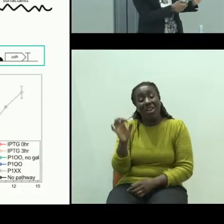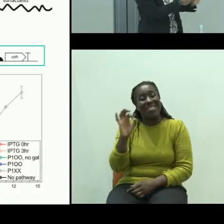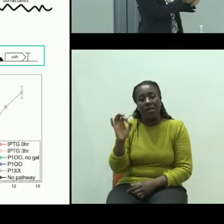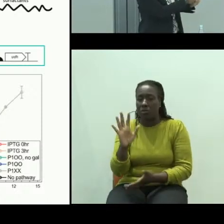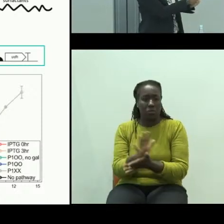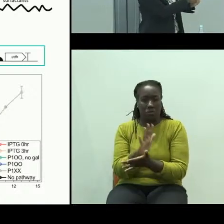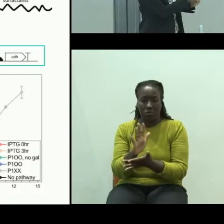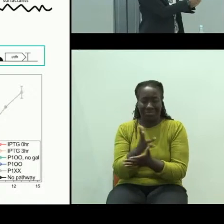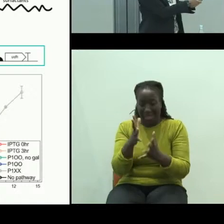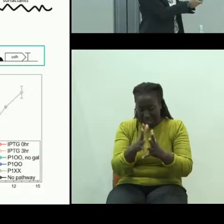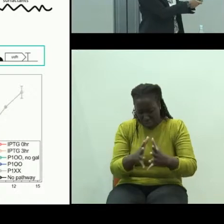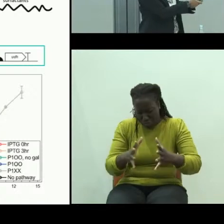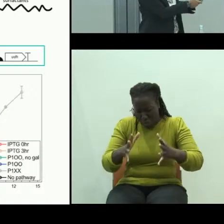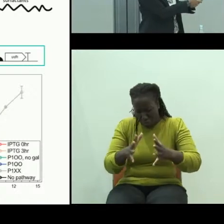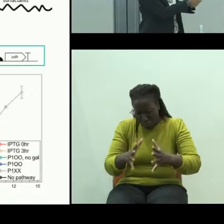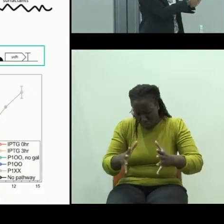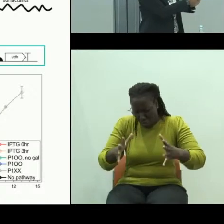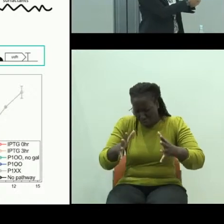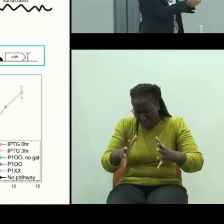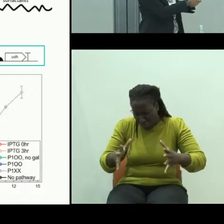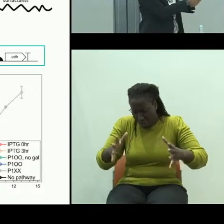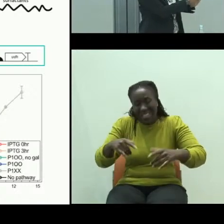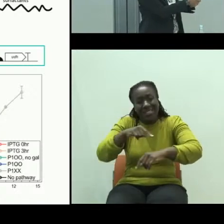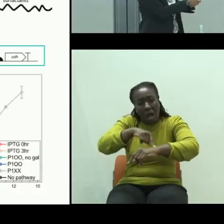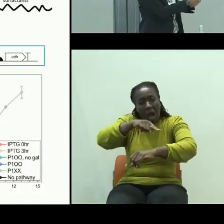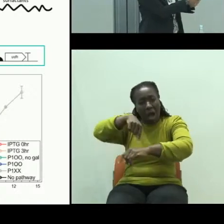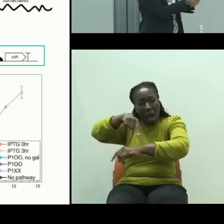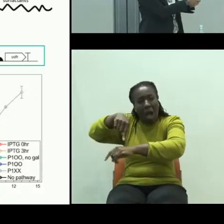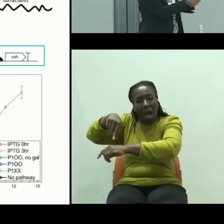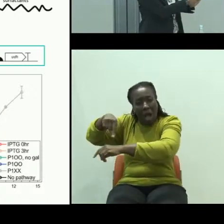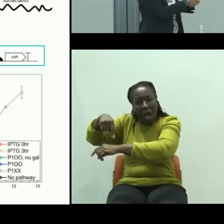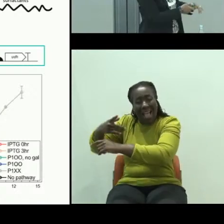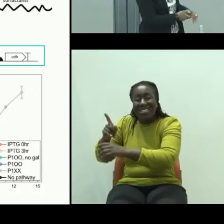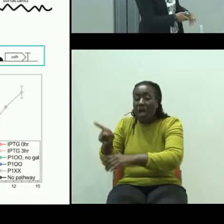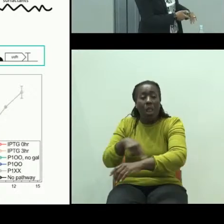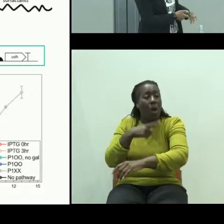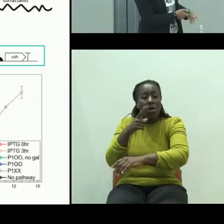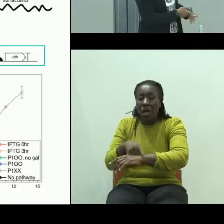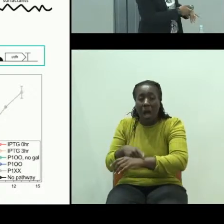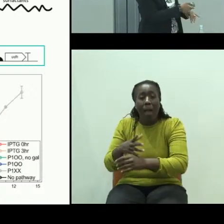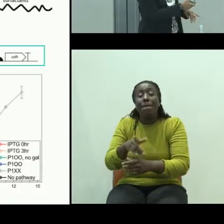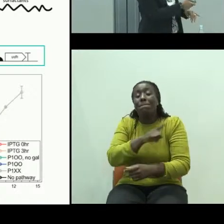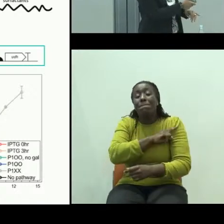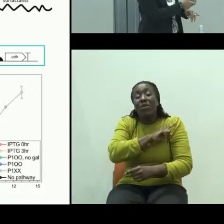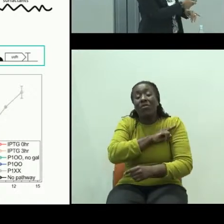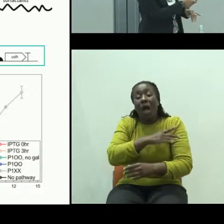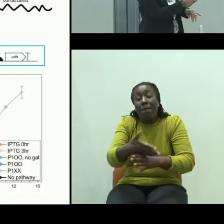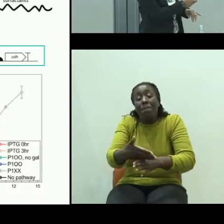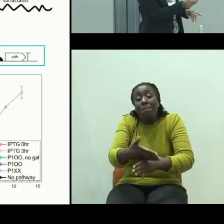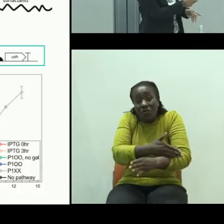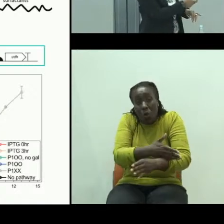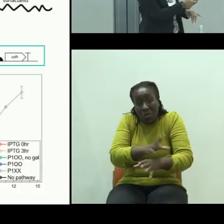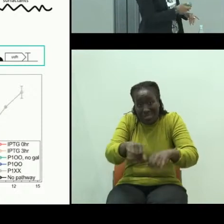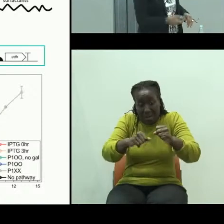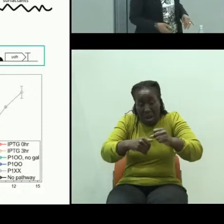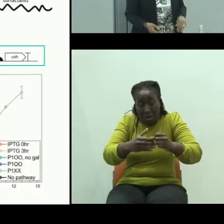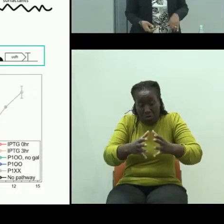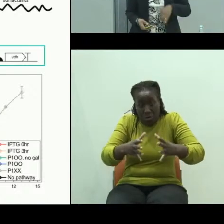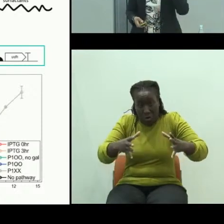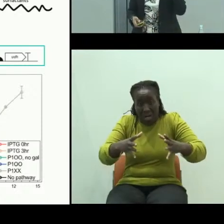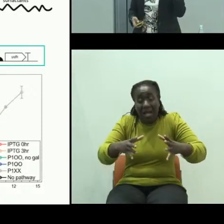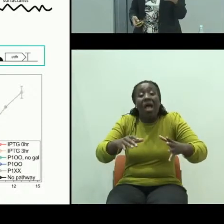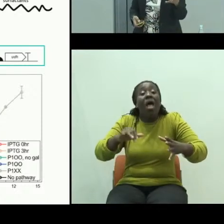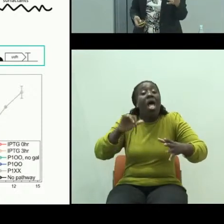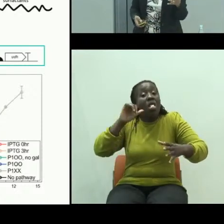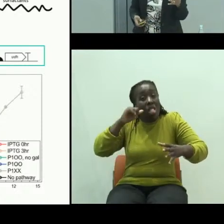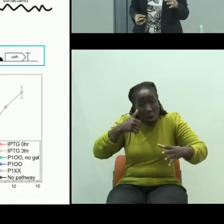this is the growth as a function of time. It takes them a lot longer before they start growing. They eventually do get to the growth of